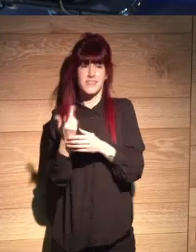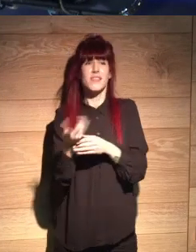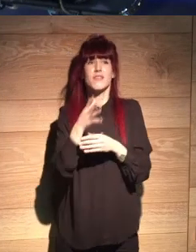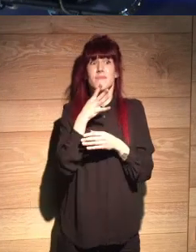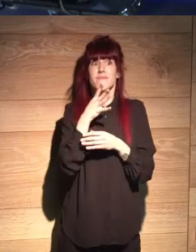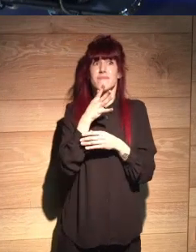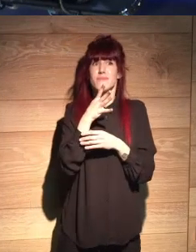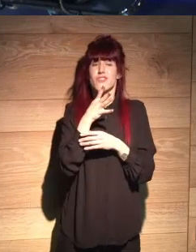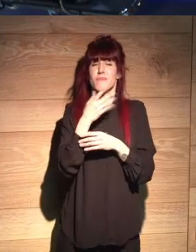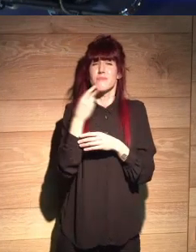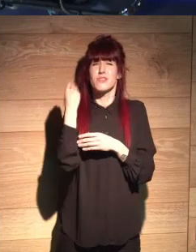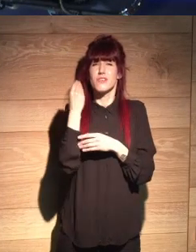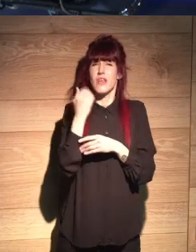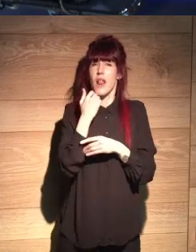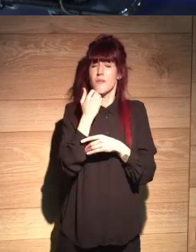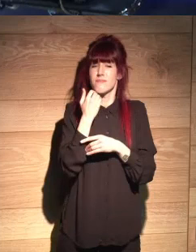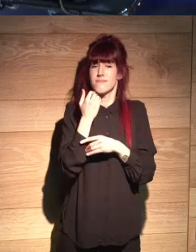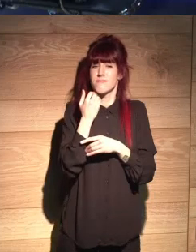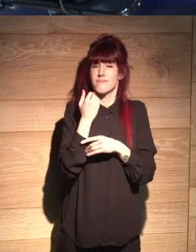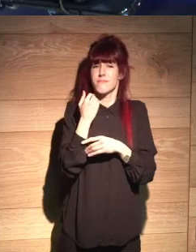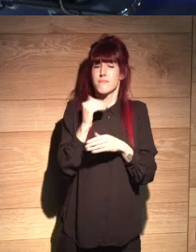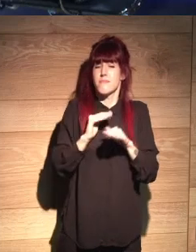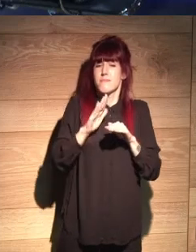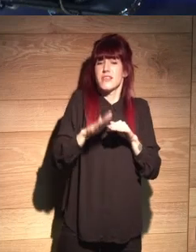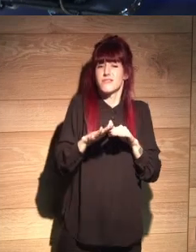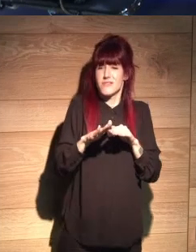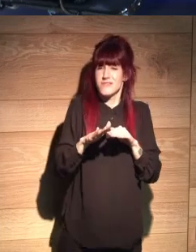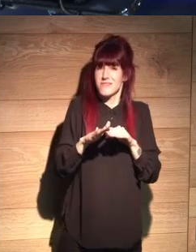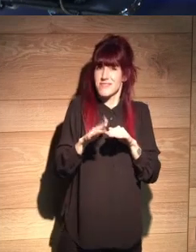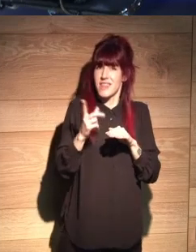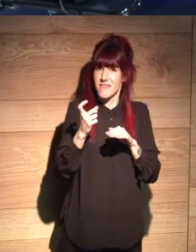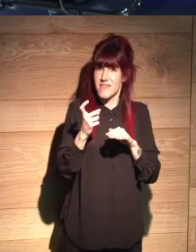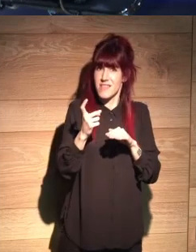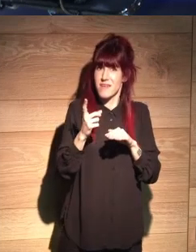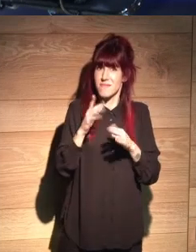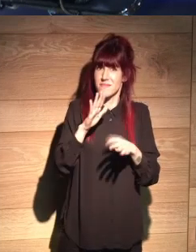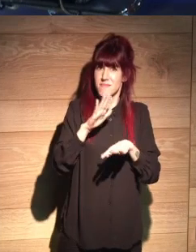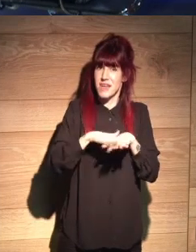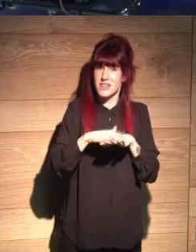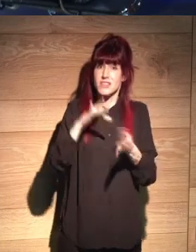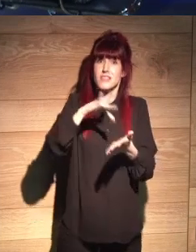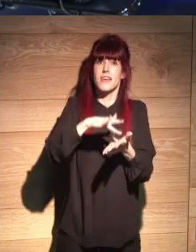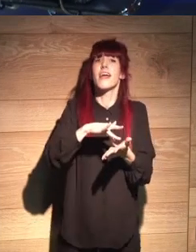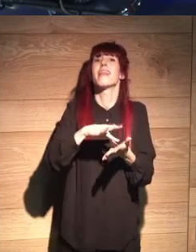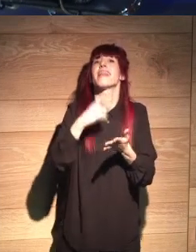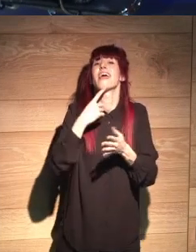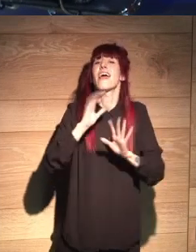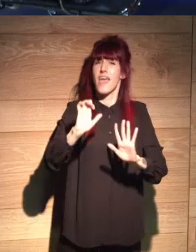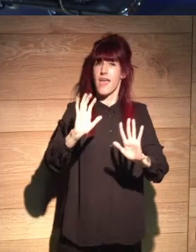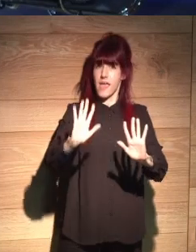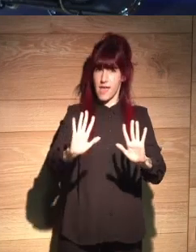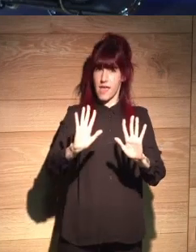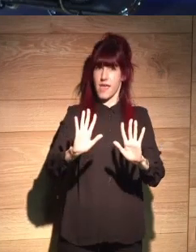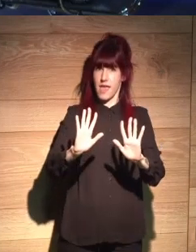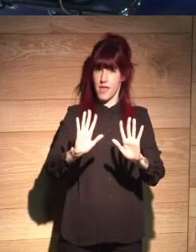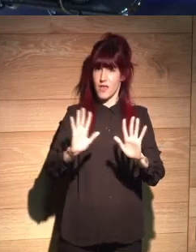It's not just that we're different. There's a small or big step we have to take so that we